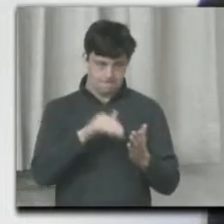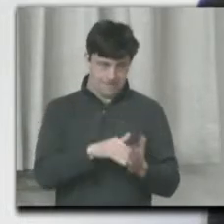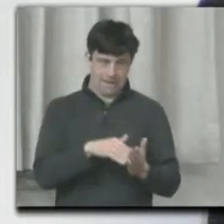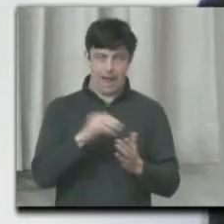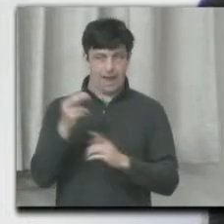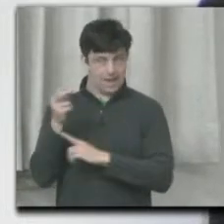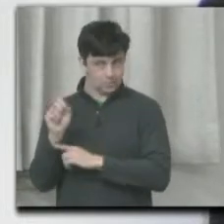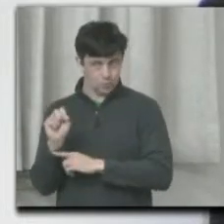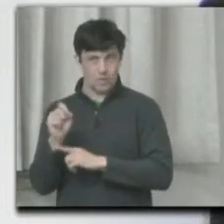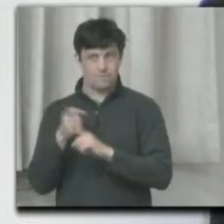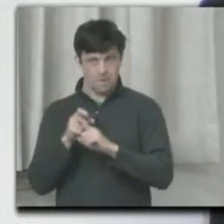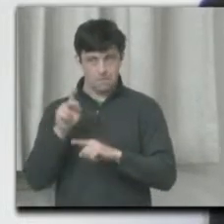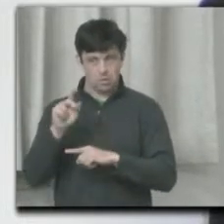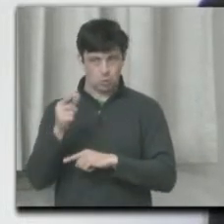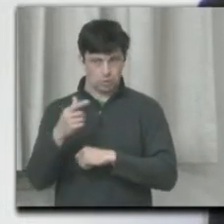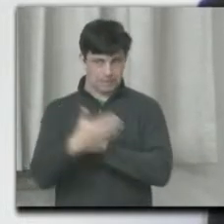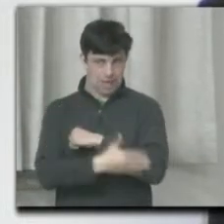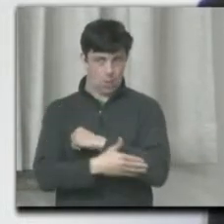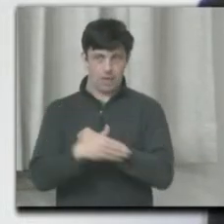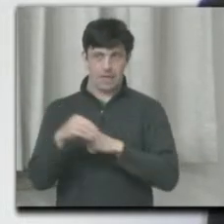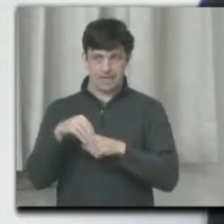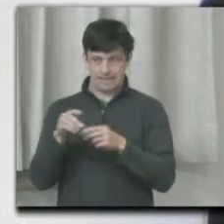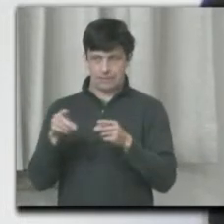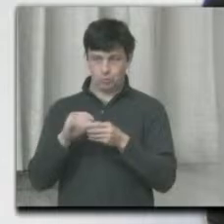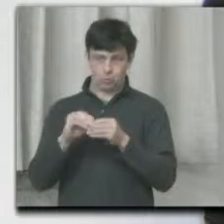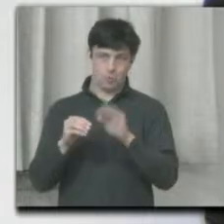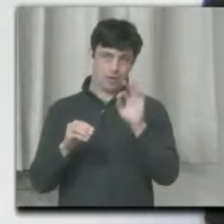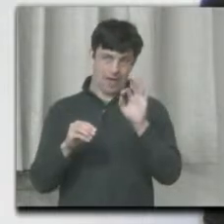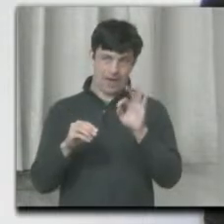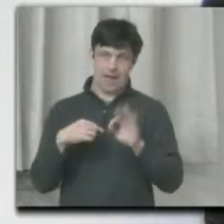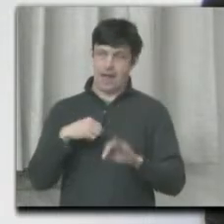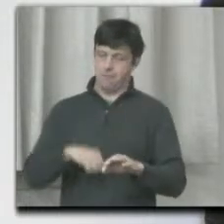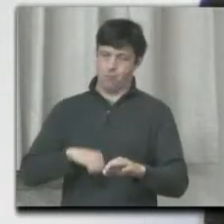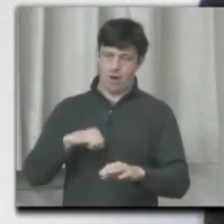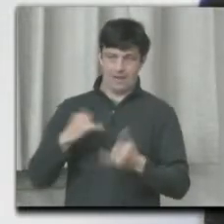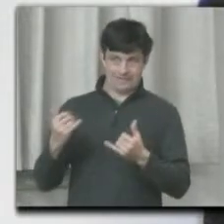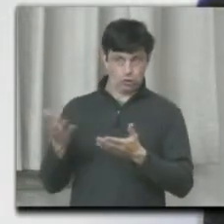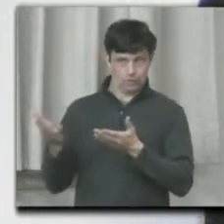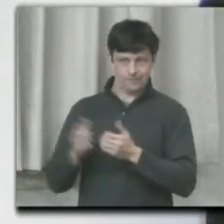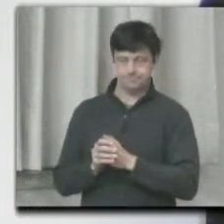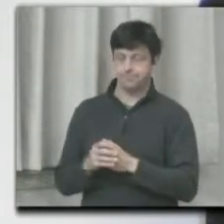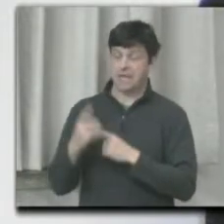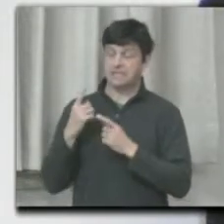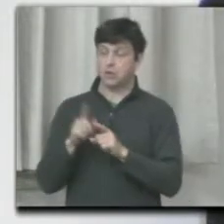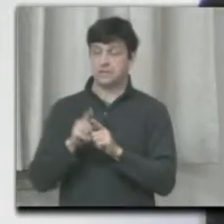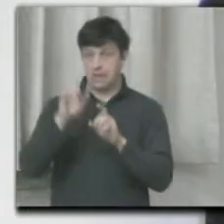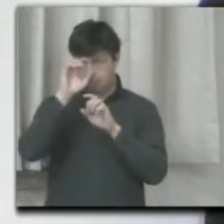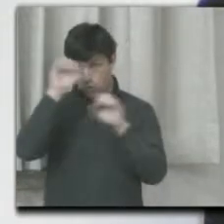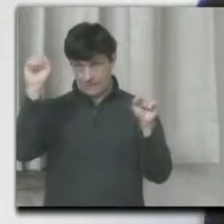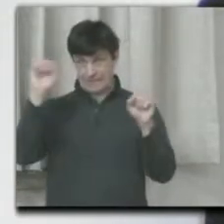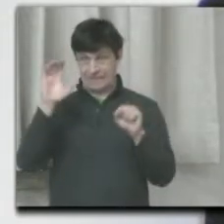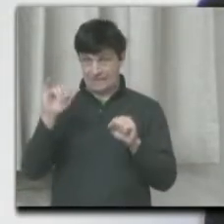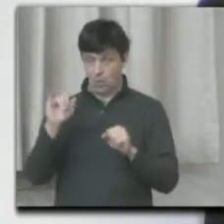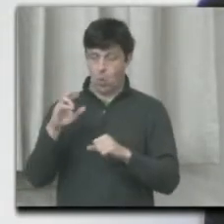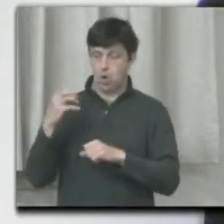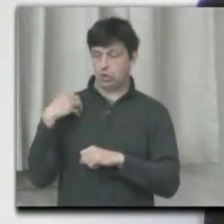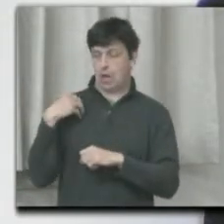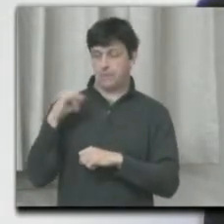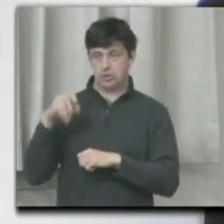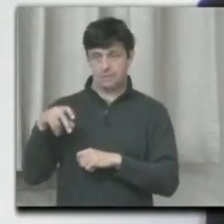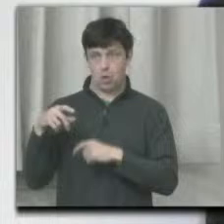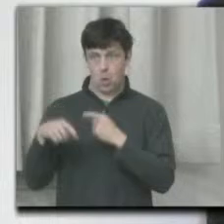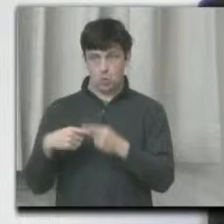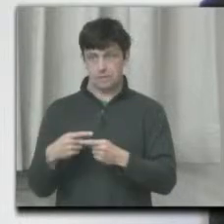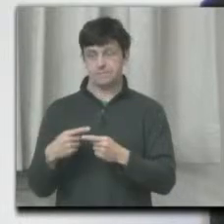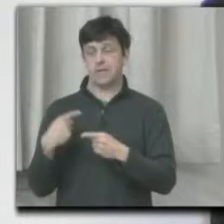and high school from Prince George's County in District 9 that I proudly serve. As far as the presidency goes or the chairmanship goes, since